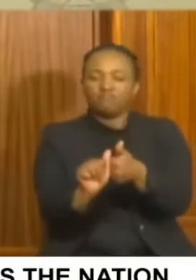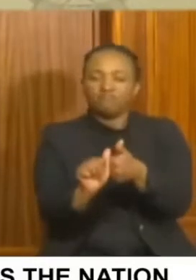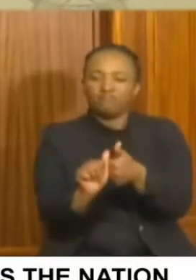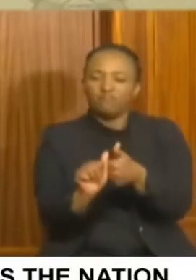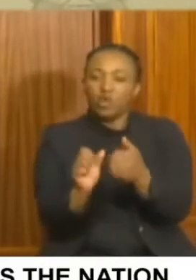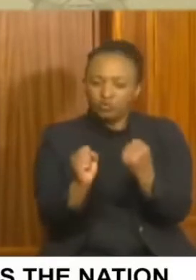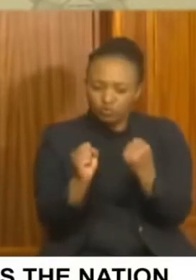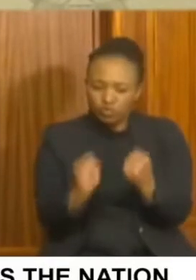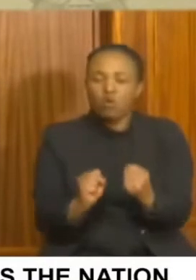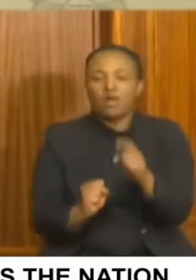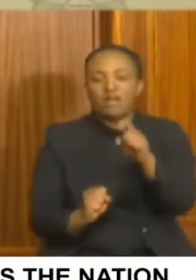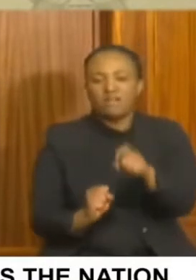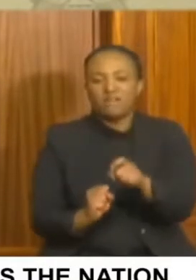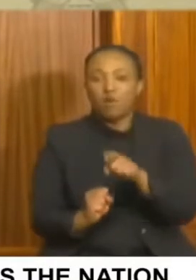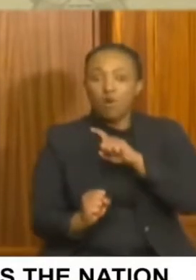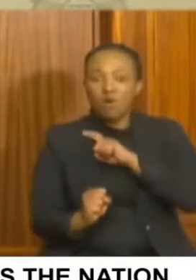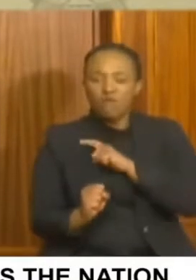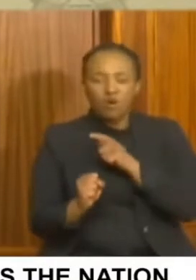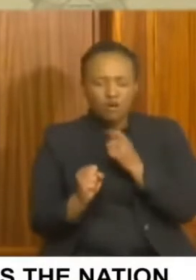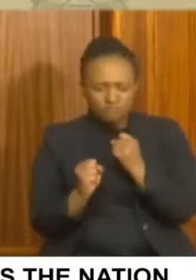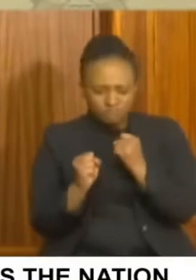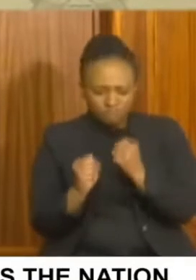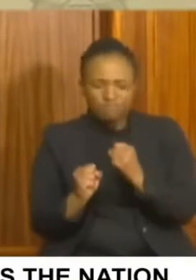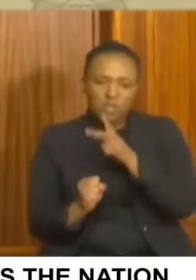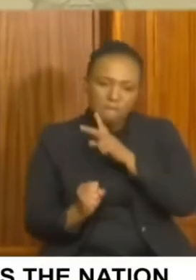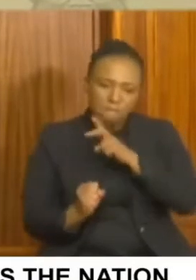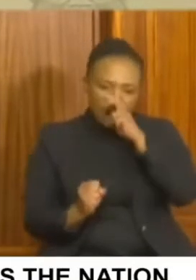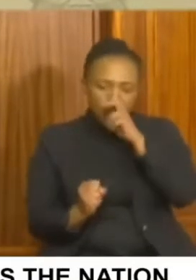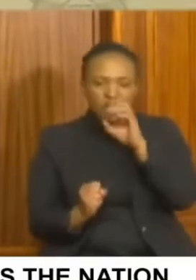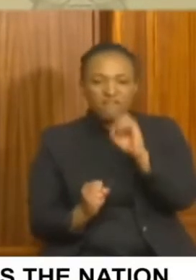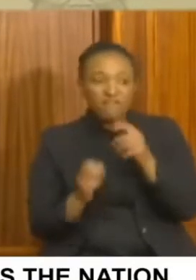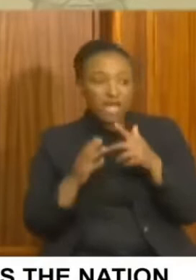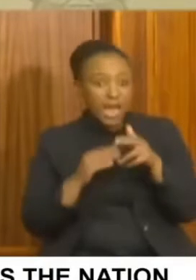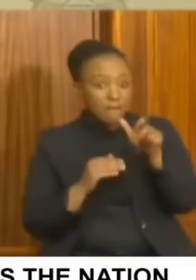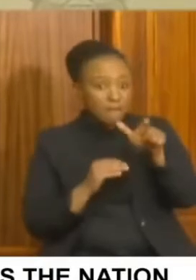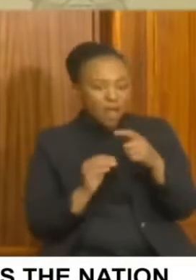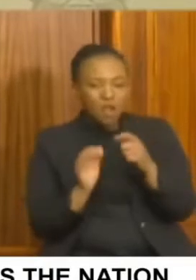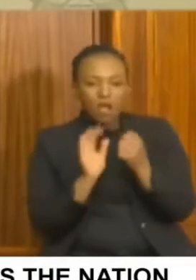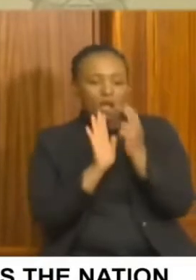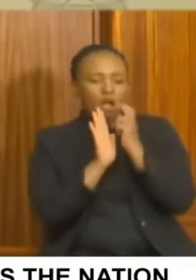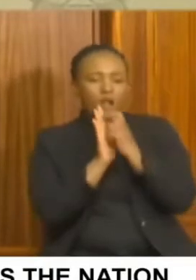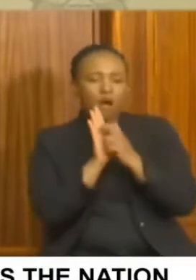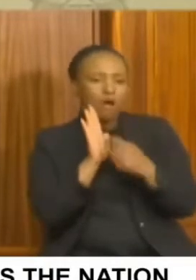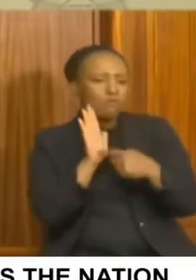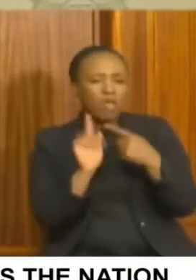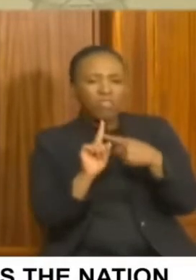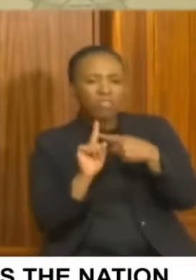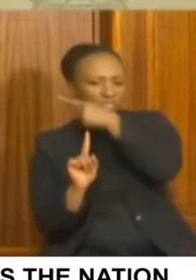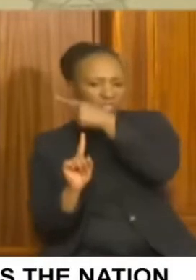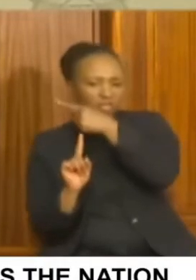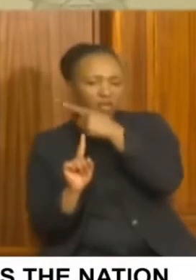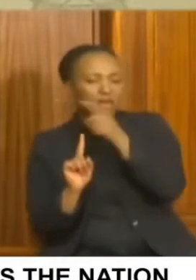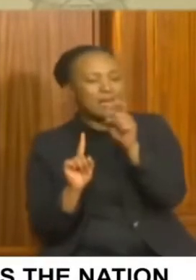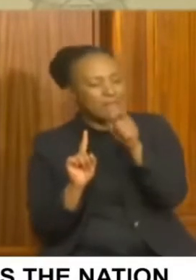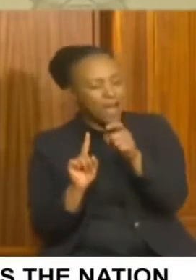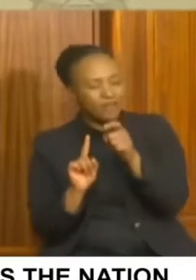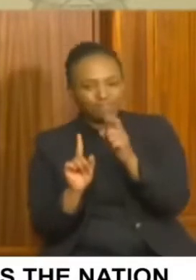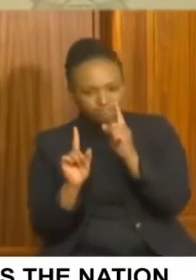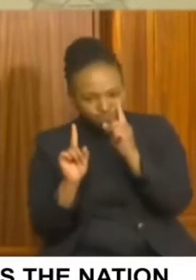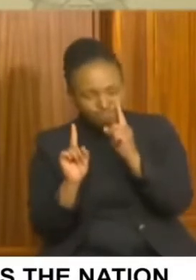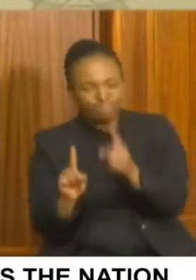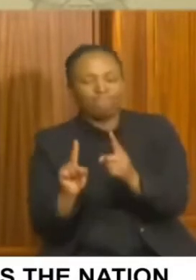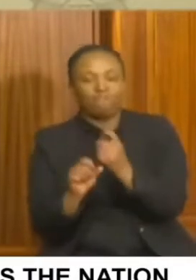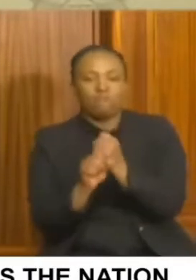We need to take firmer action against those who do not adhere to the regulations that save